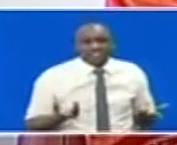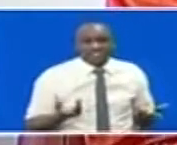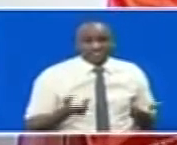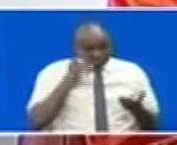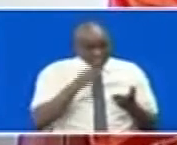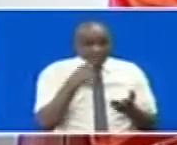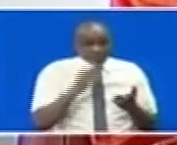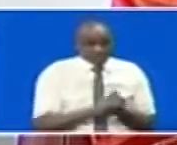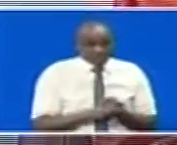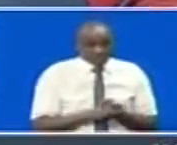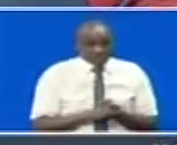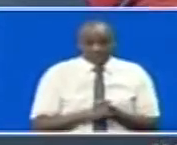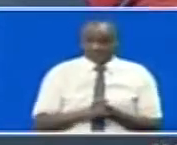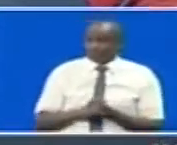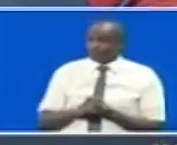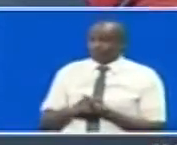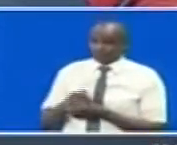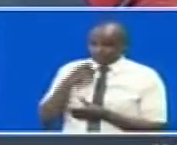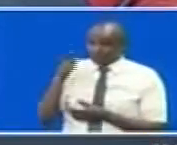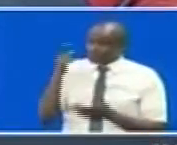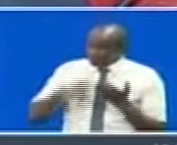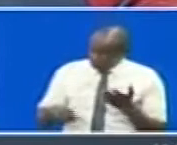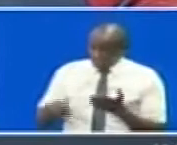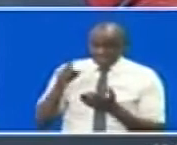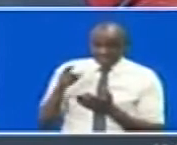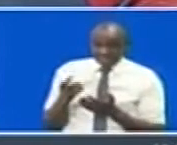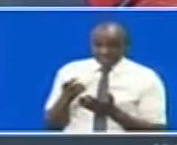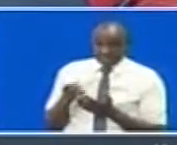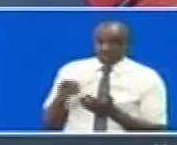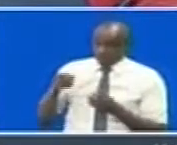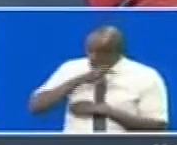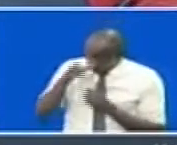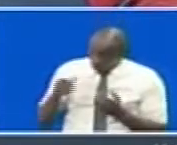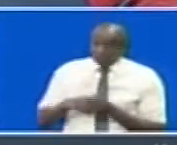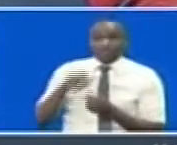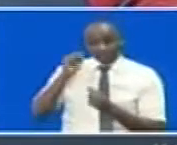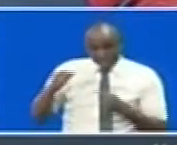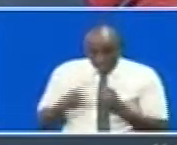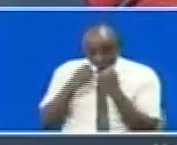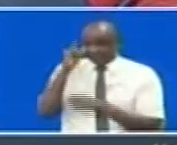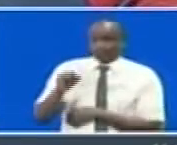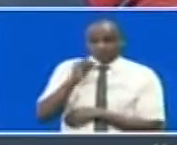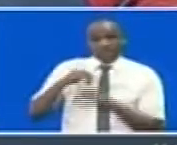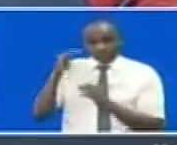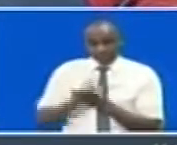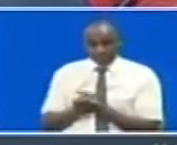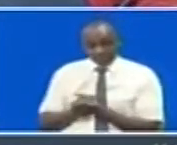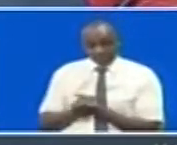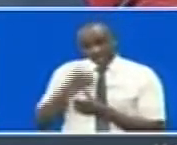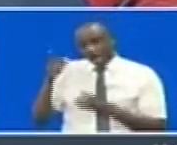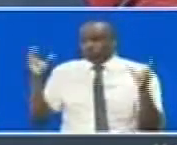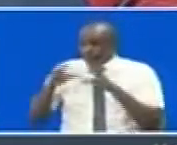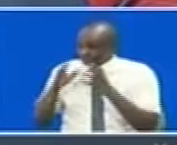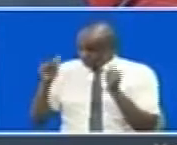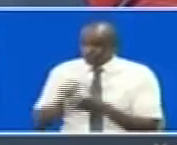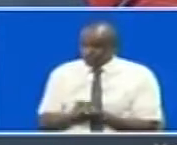of the arguments but that isn't there merit, though, to what he says, that it's something collective that should happen on an individual level and perhaps grows to a community